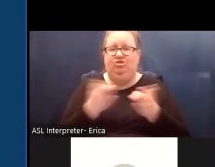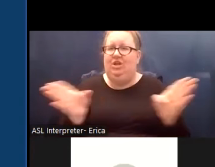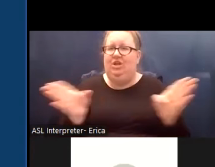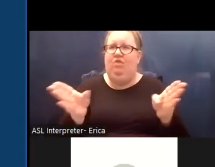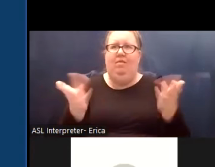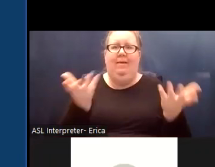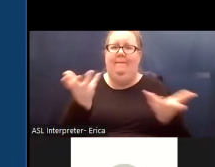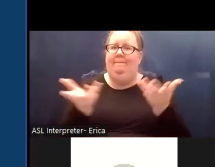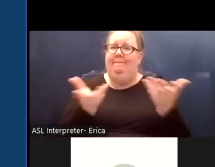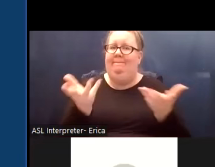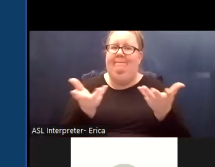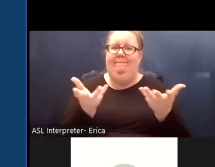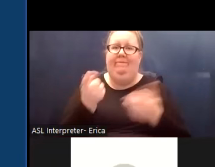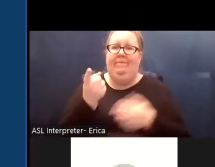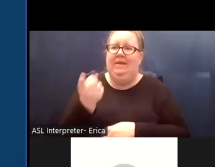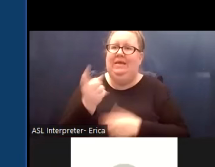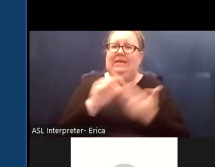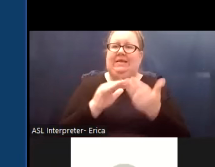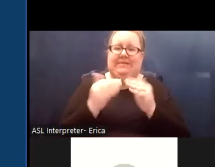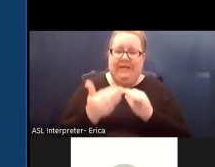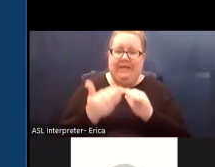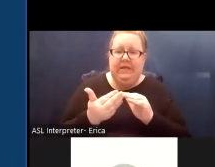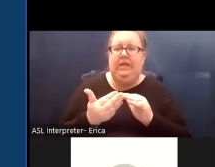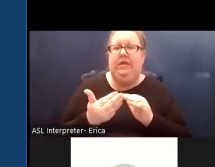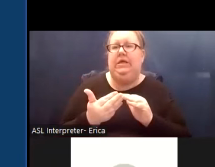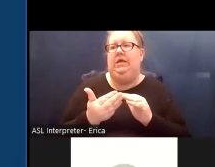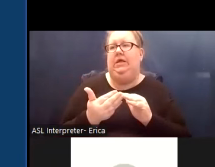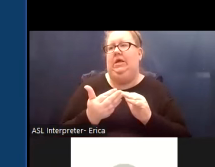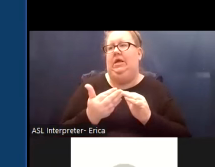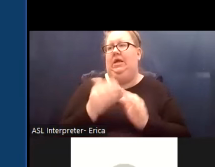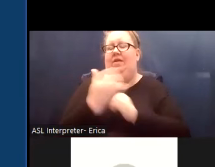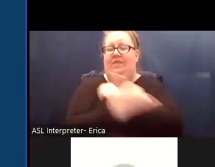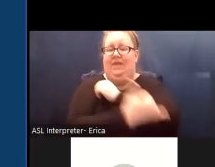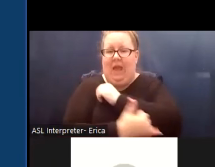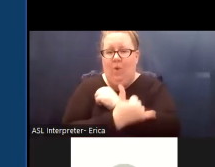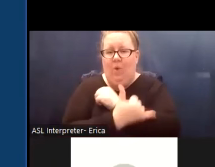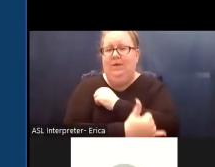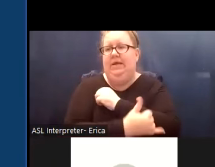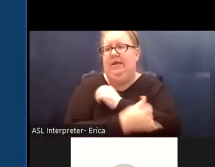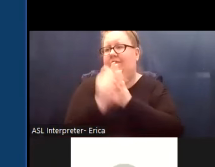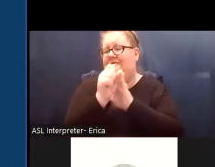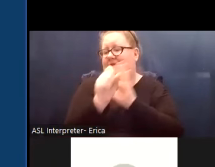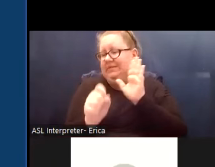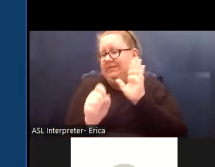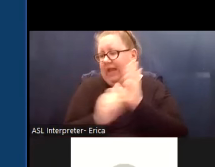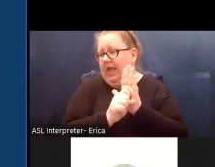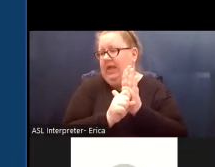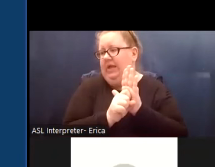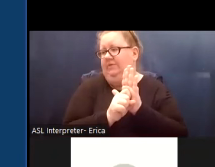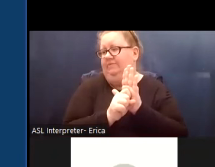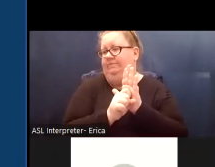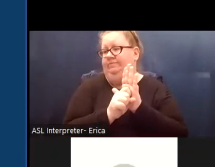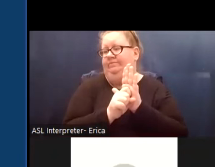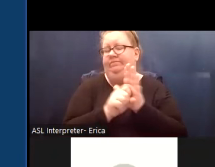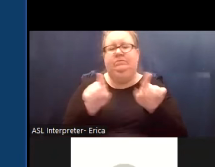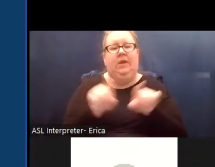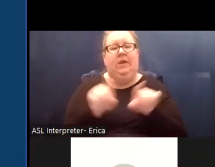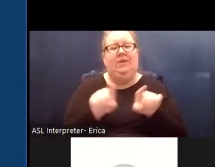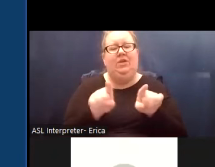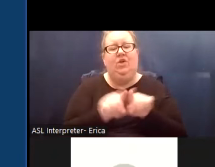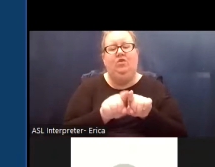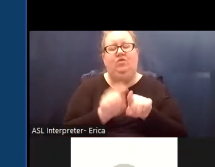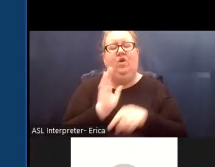it's the city, it's the county, it's the state, but, you know, it's also